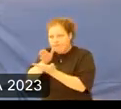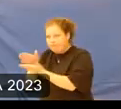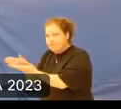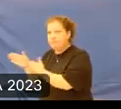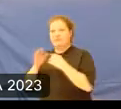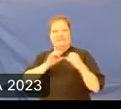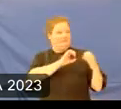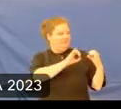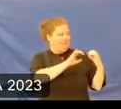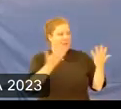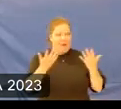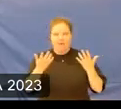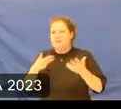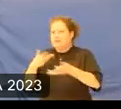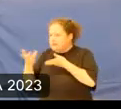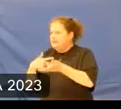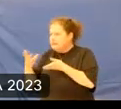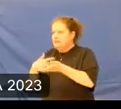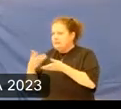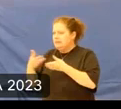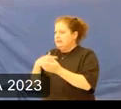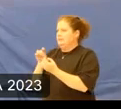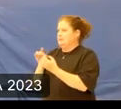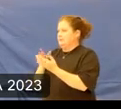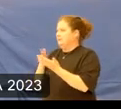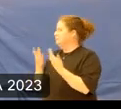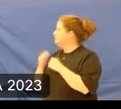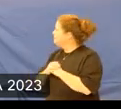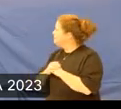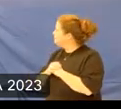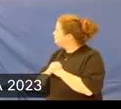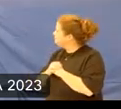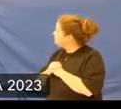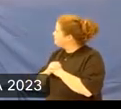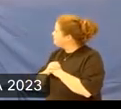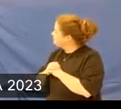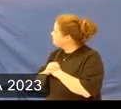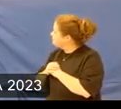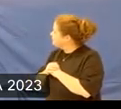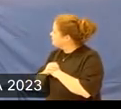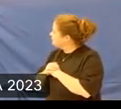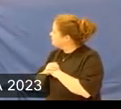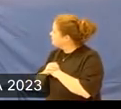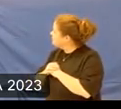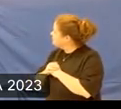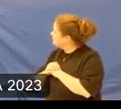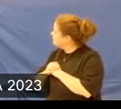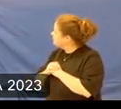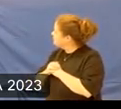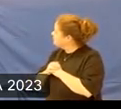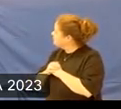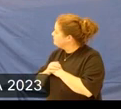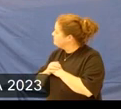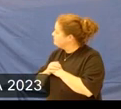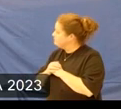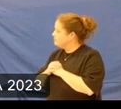Japanese aizuchi have been perhaps the best studied thing here. So there's a lot